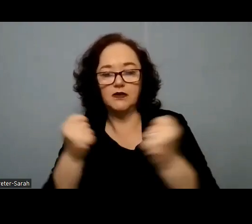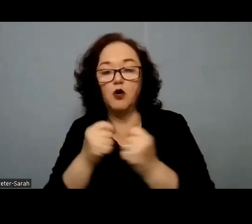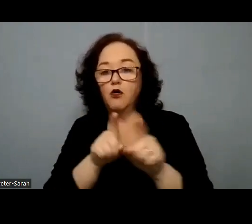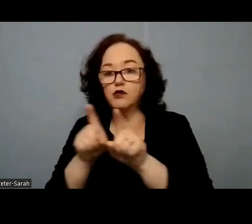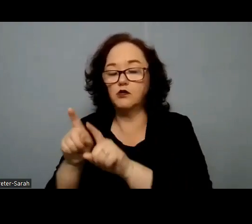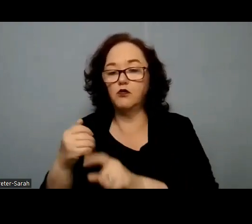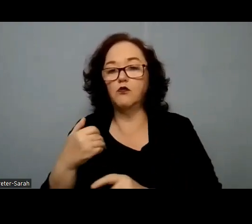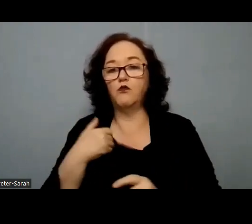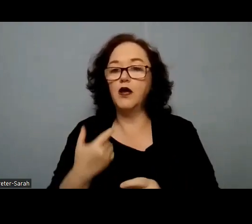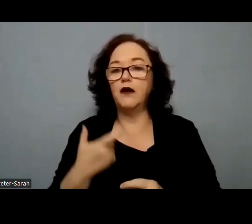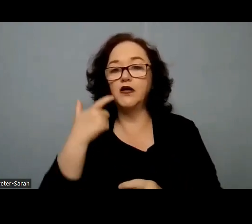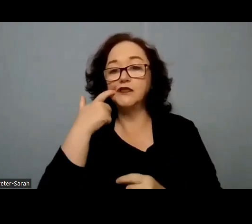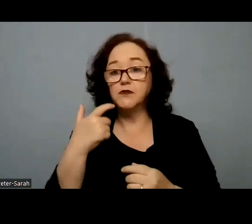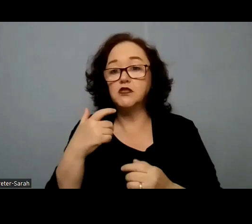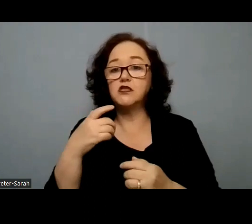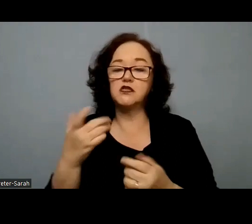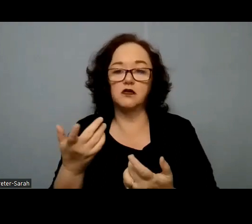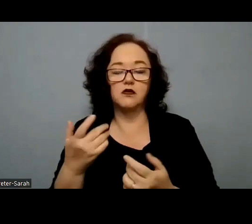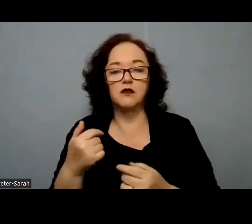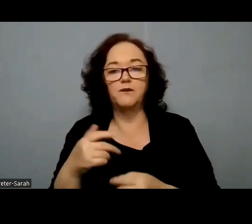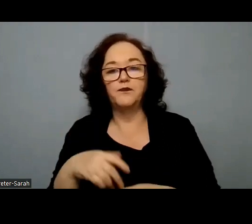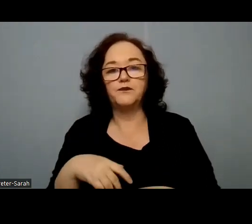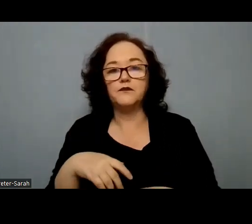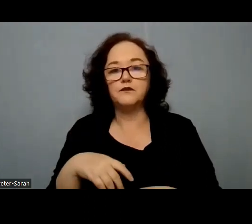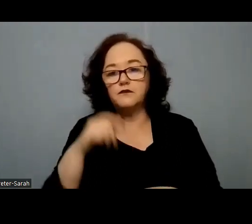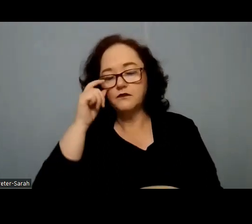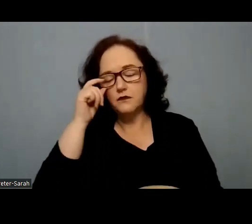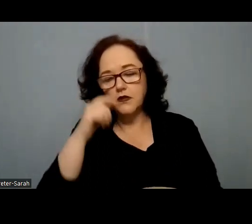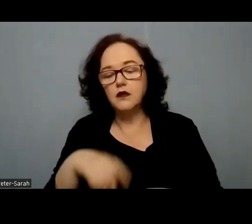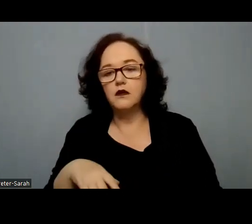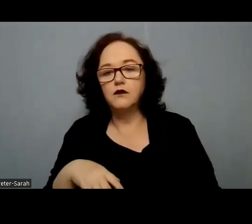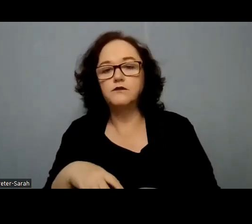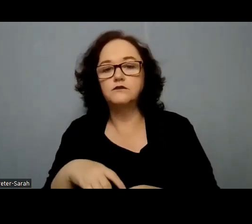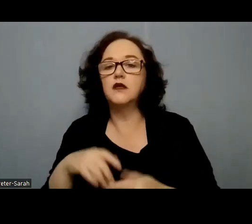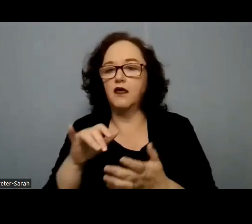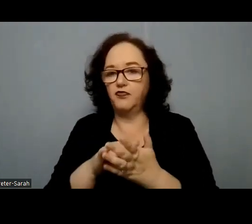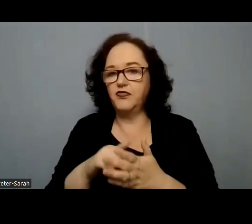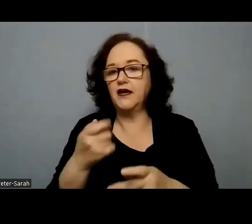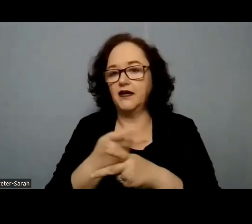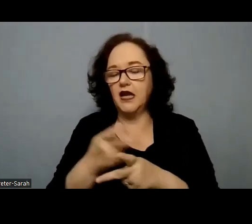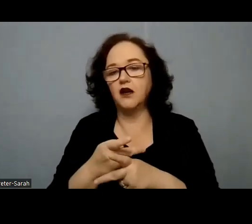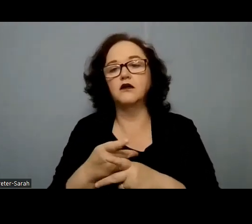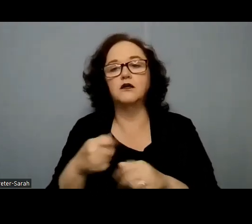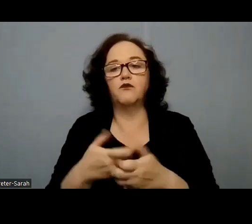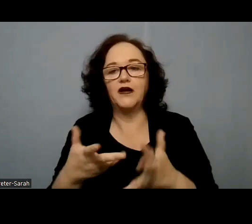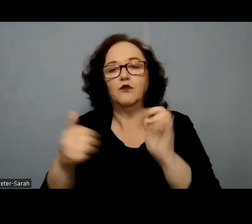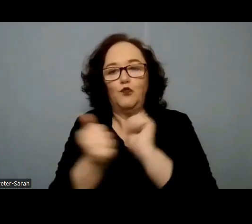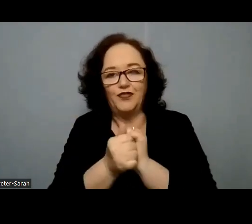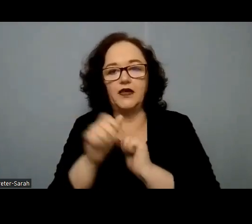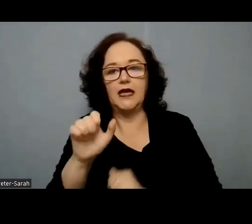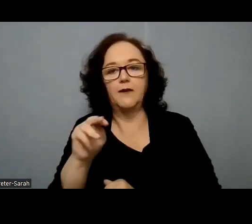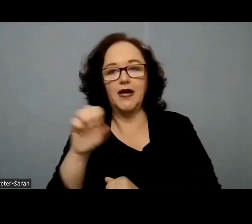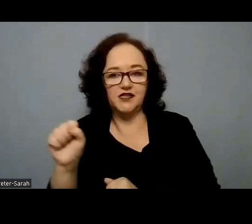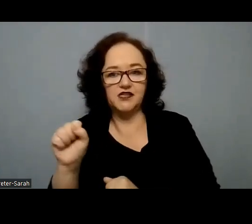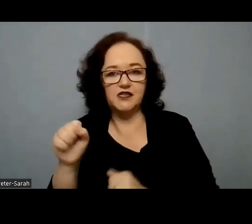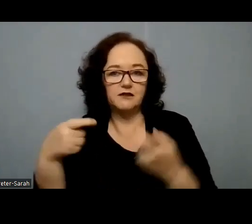use providers expert in the delivery of care to be provided alongside our EMS systems. When we